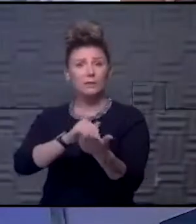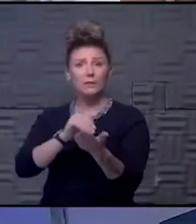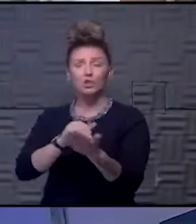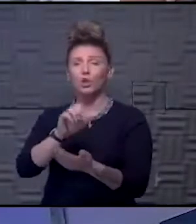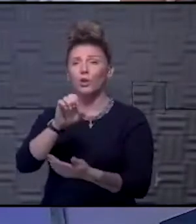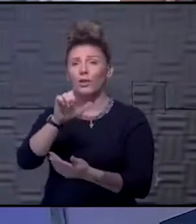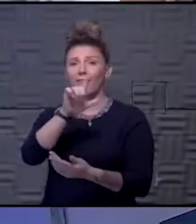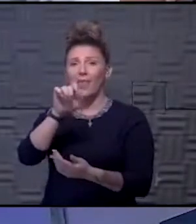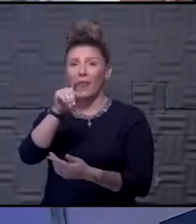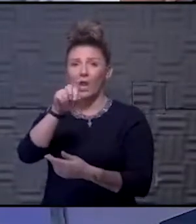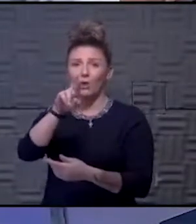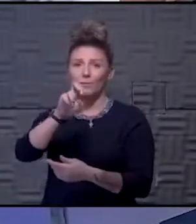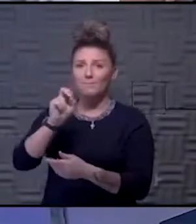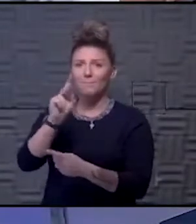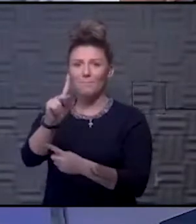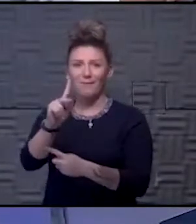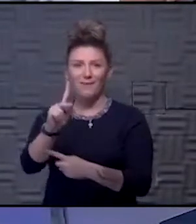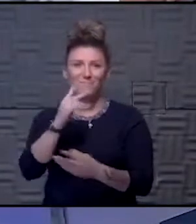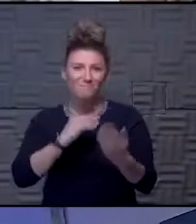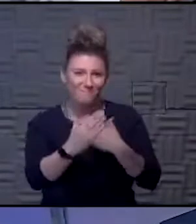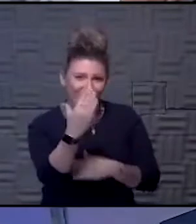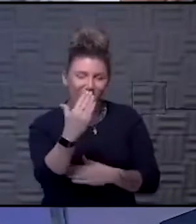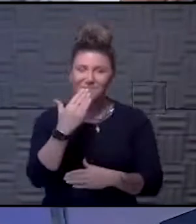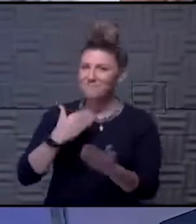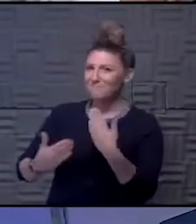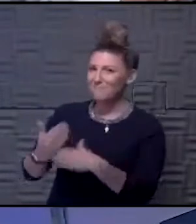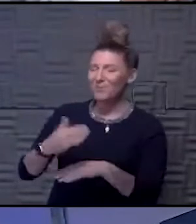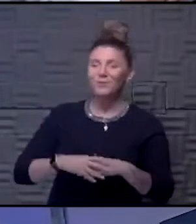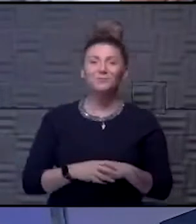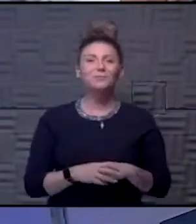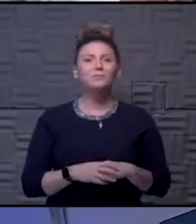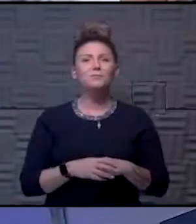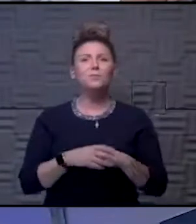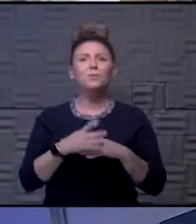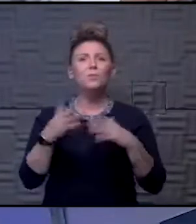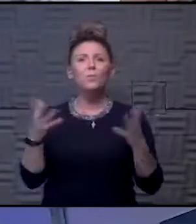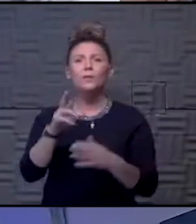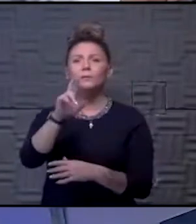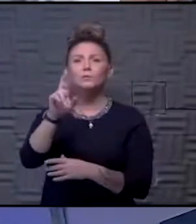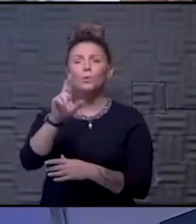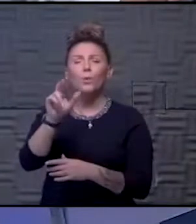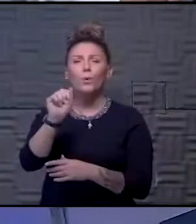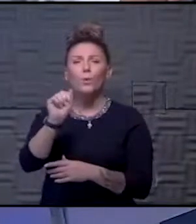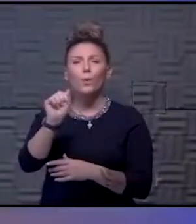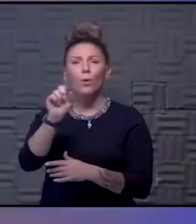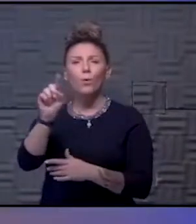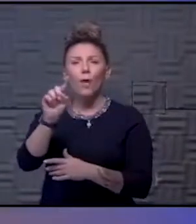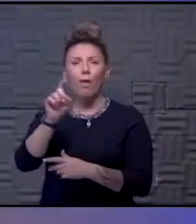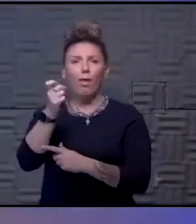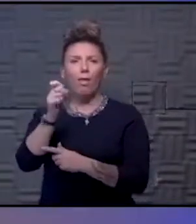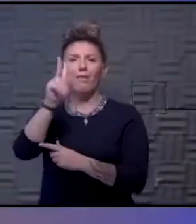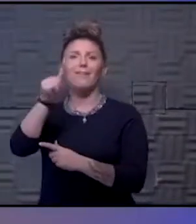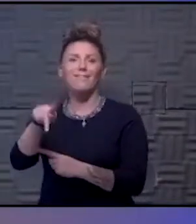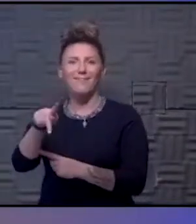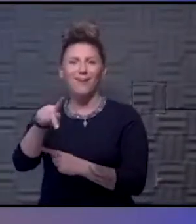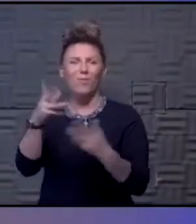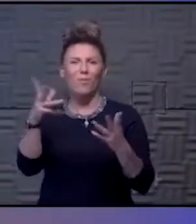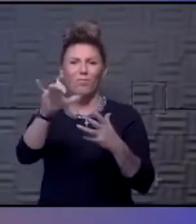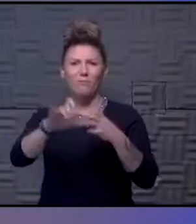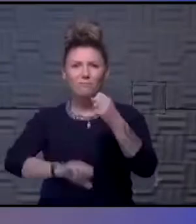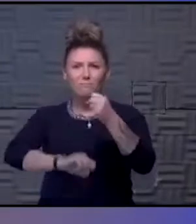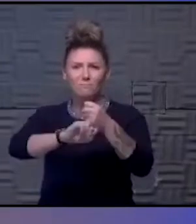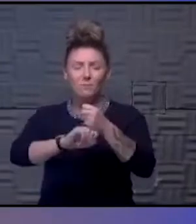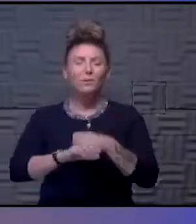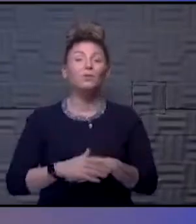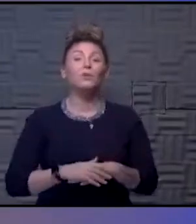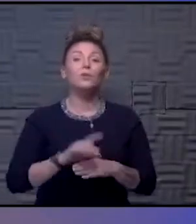morning. Thanks for joining us. Tell us a little bit about the RadX Up initiative and what it supports. Okay, well, sure. So first off,